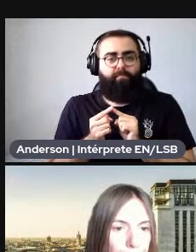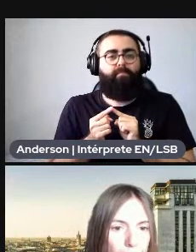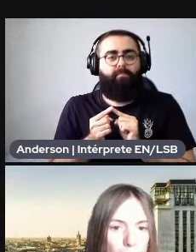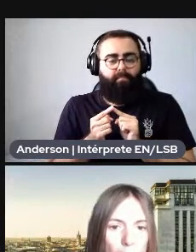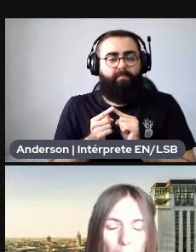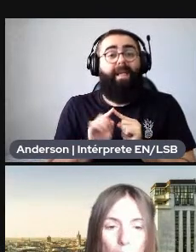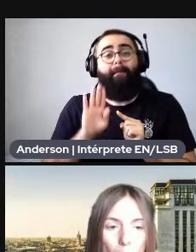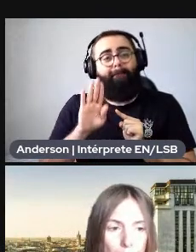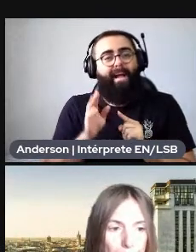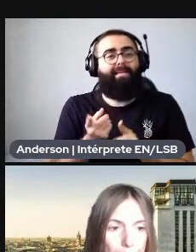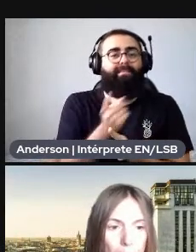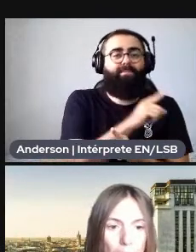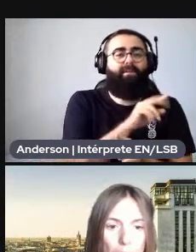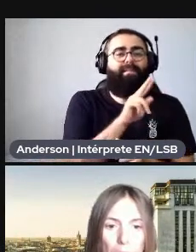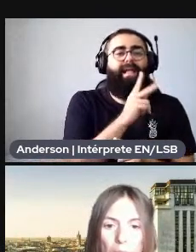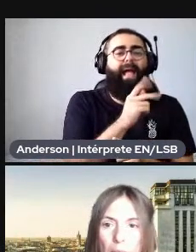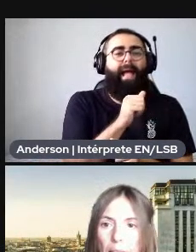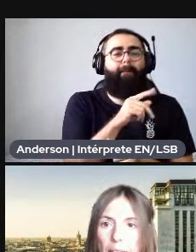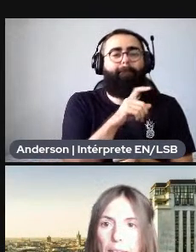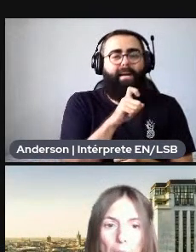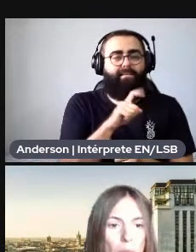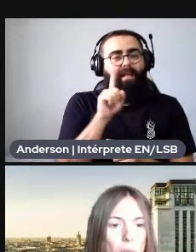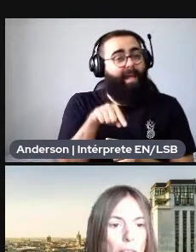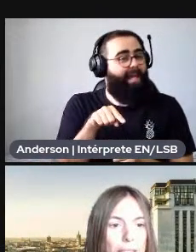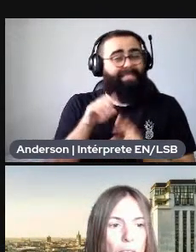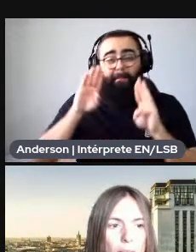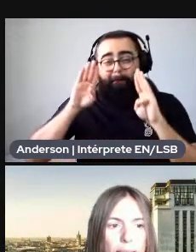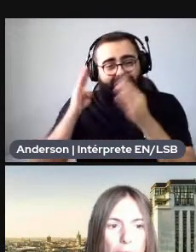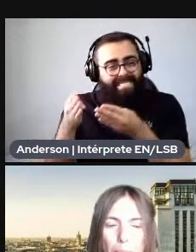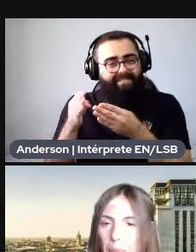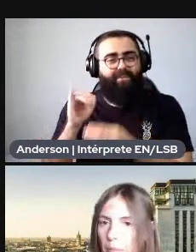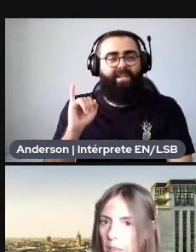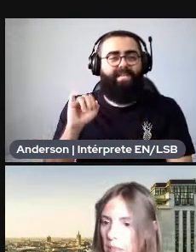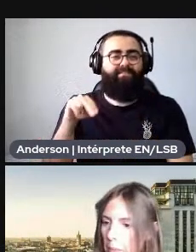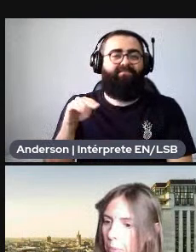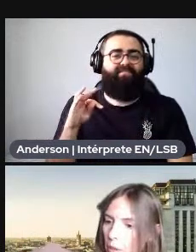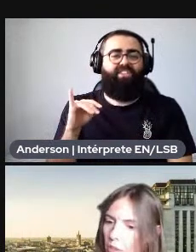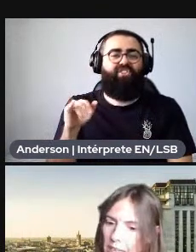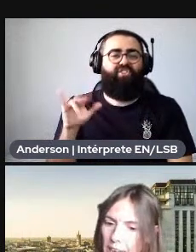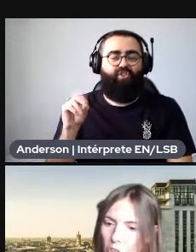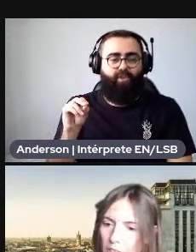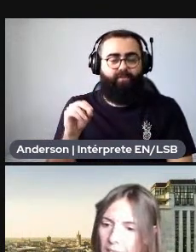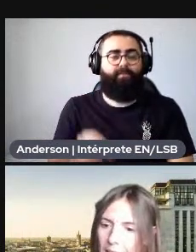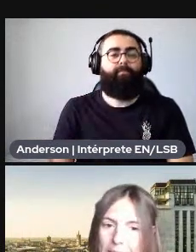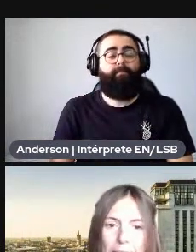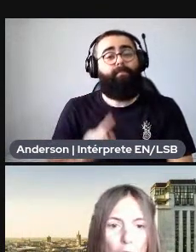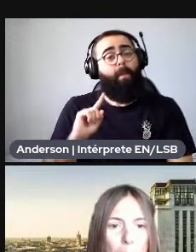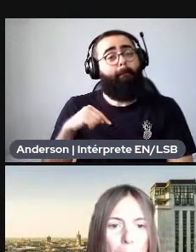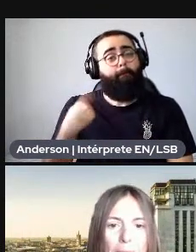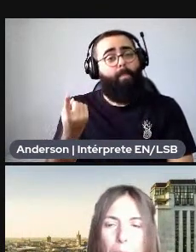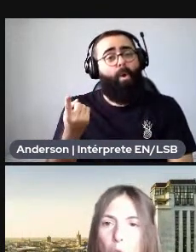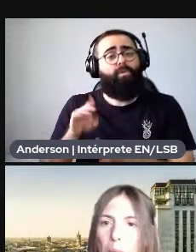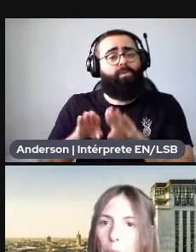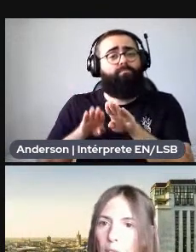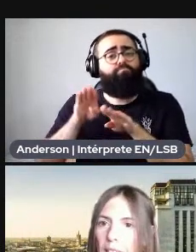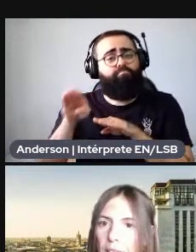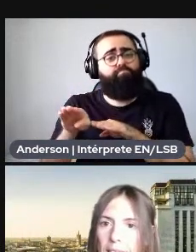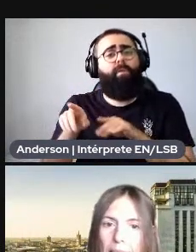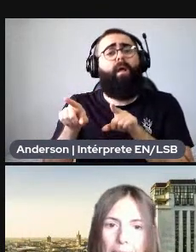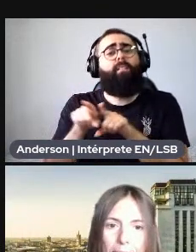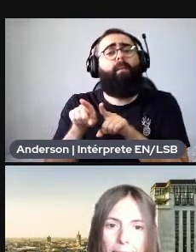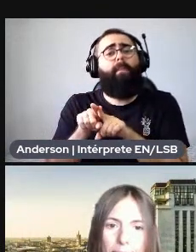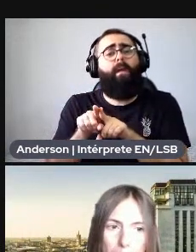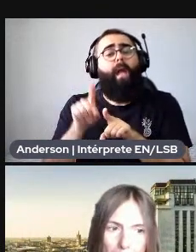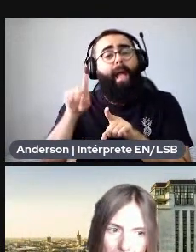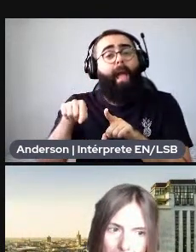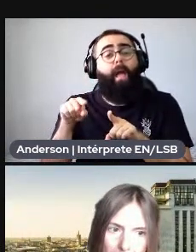infinitives. Okay. Now, as a last step, an important connection needs to be made between